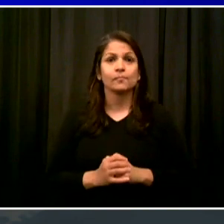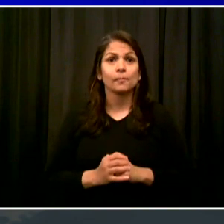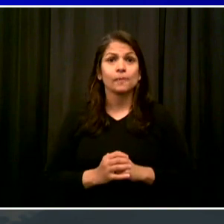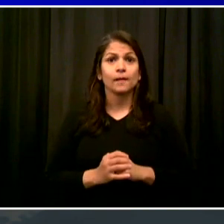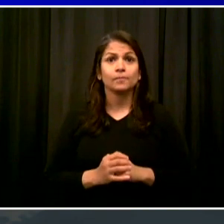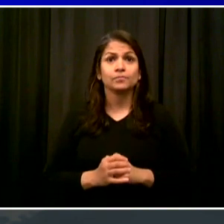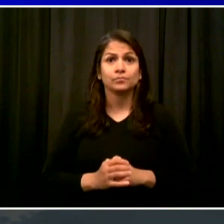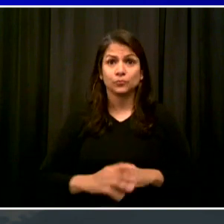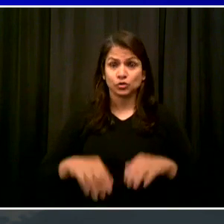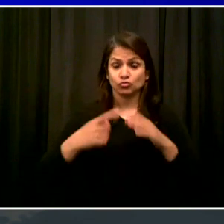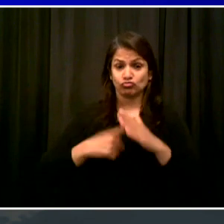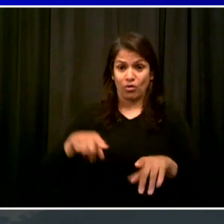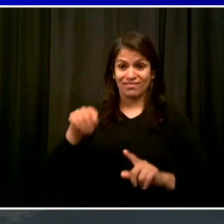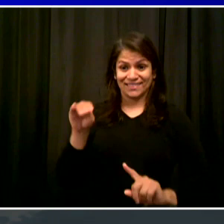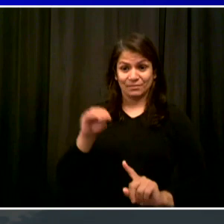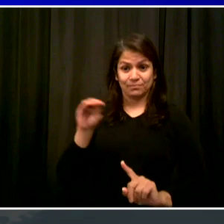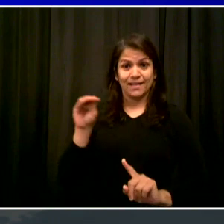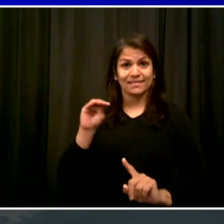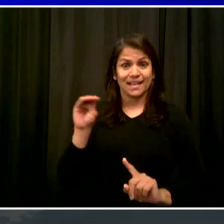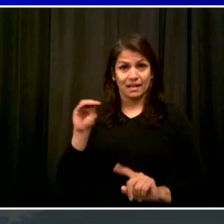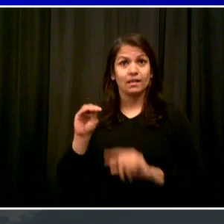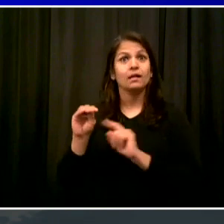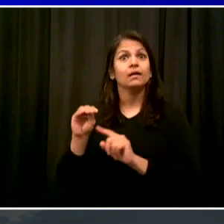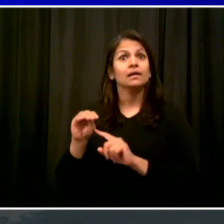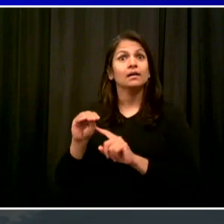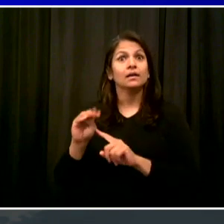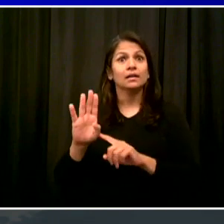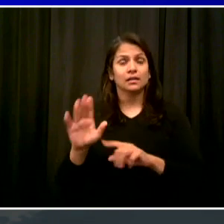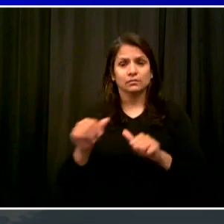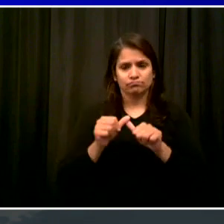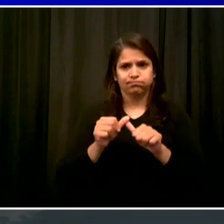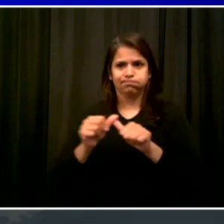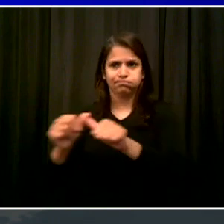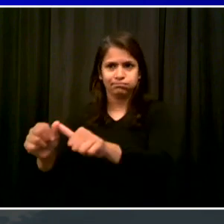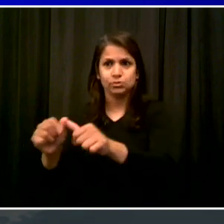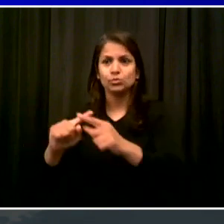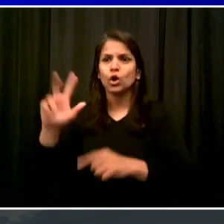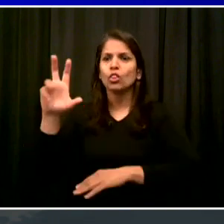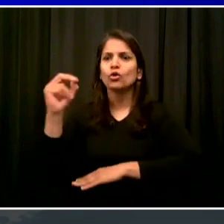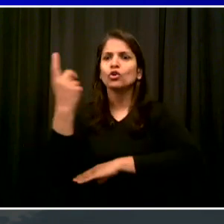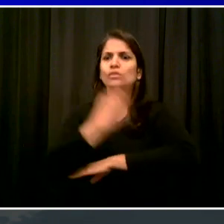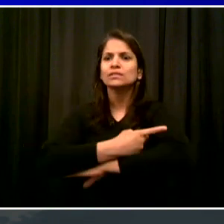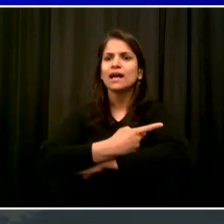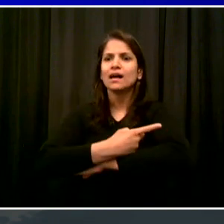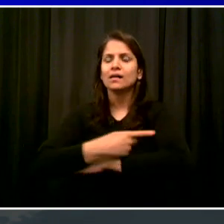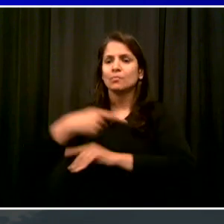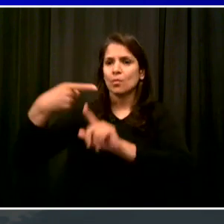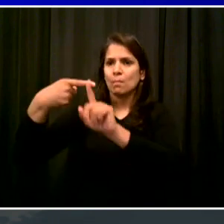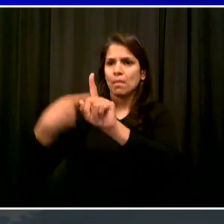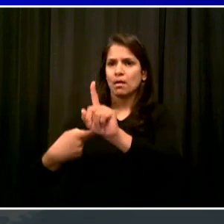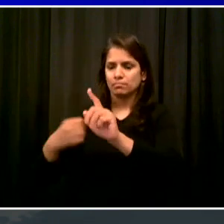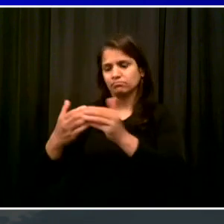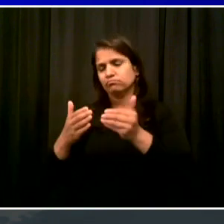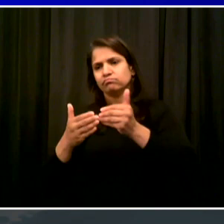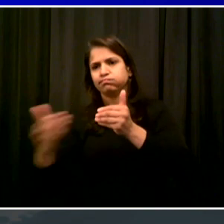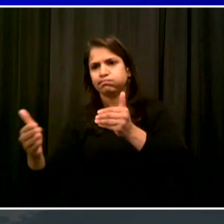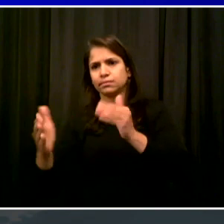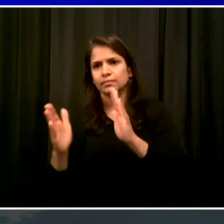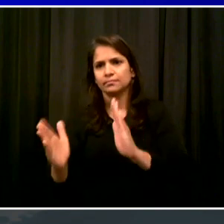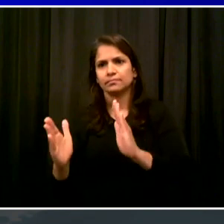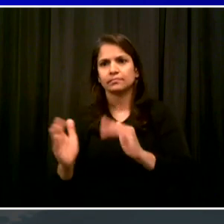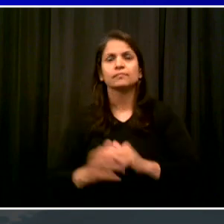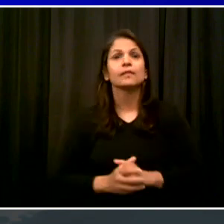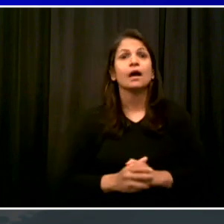owners and managers of the companies involved in these construction sites. For the first 30 days, we will educate, we will